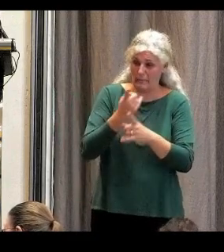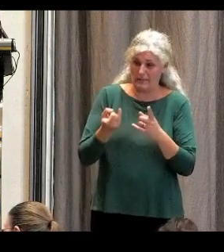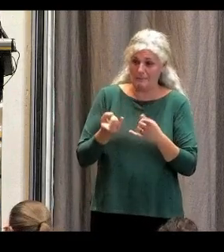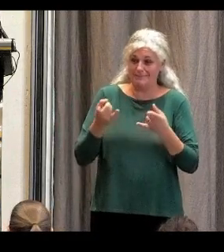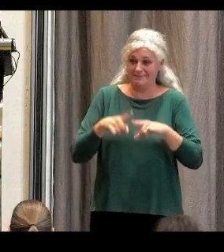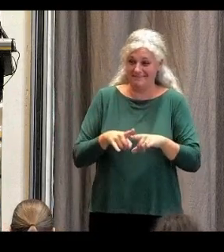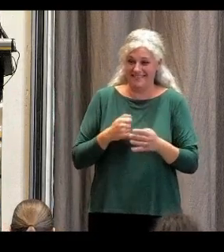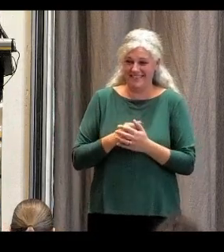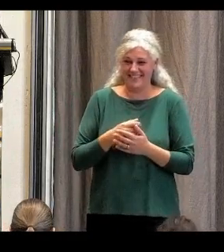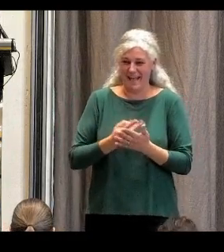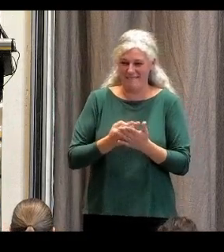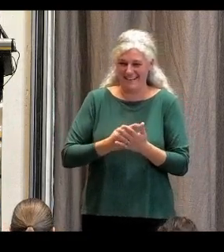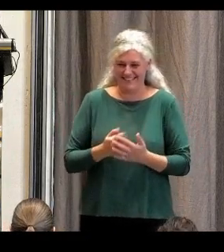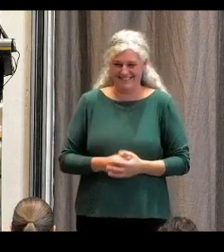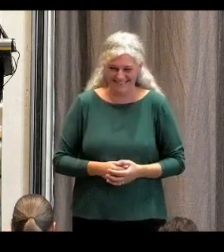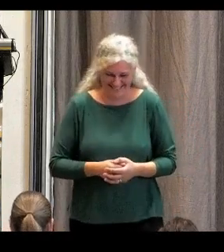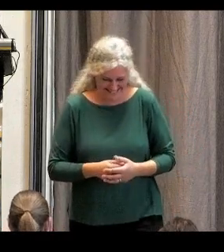seizures in the future.